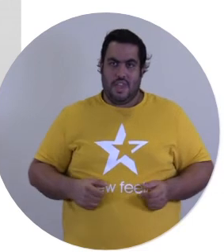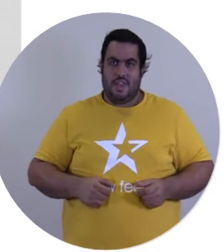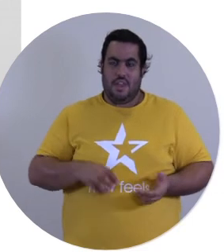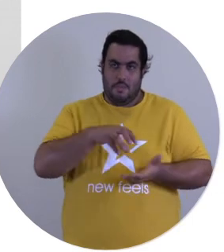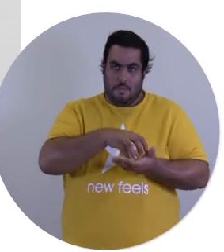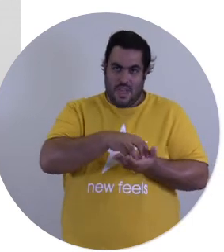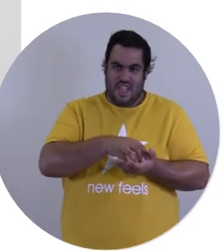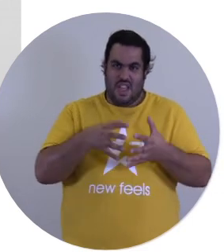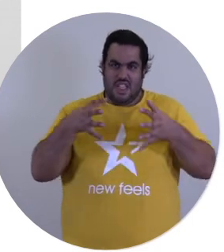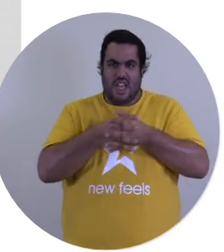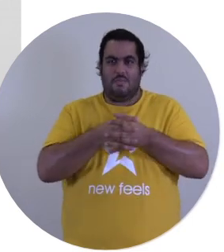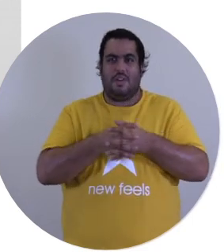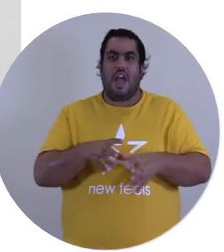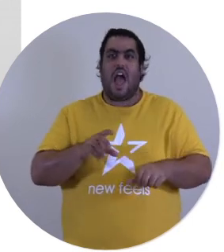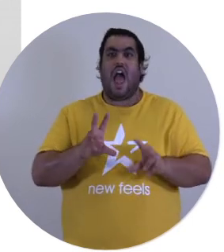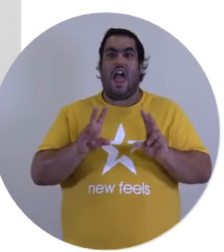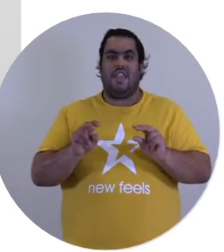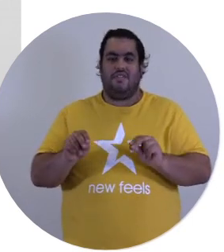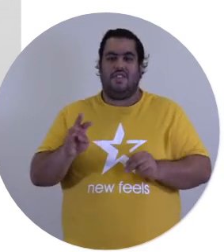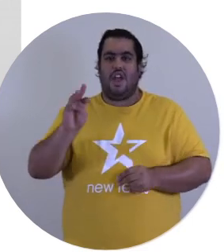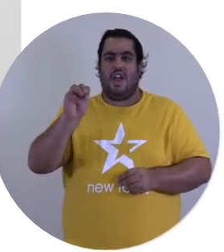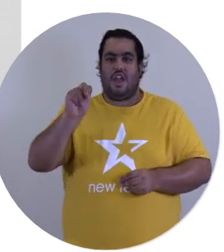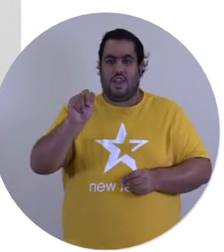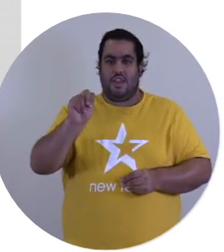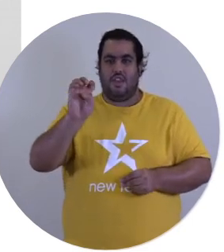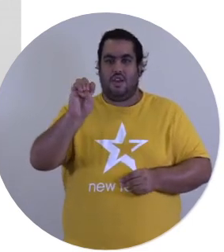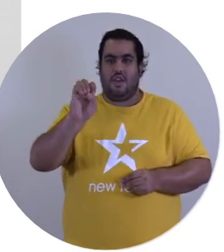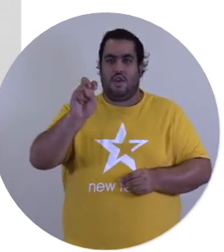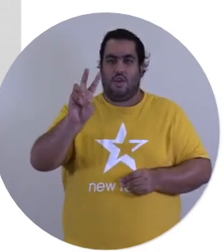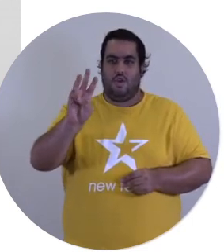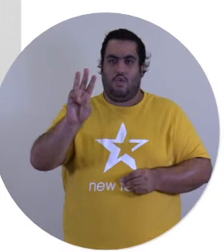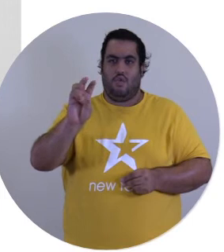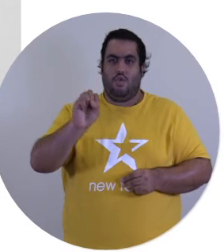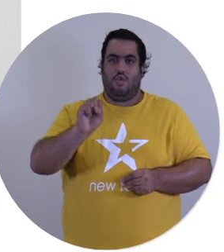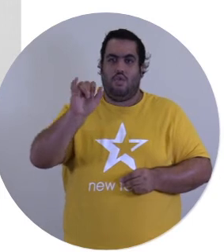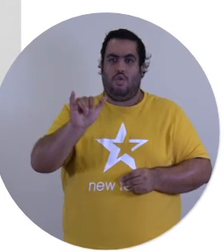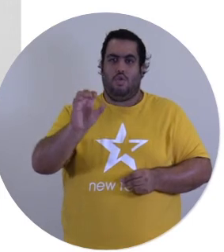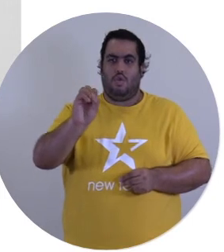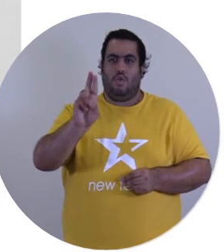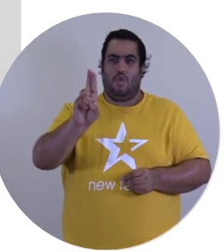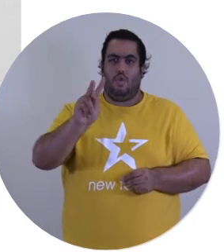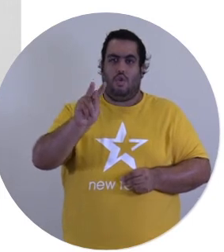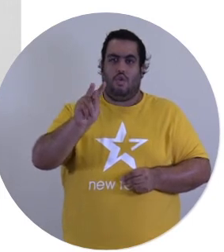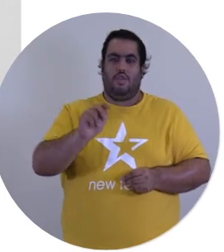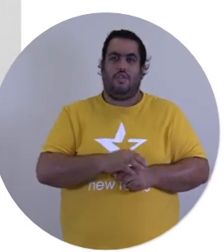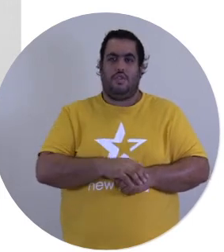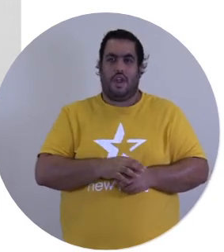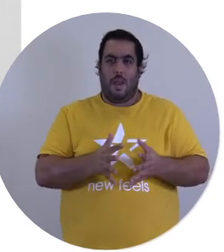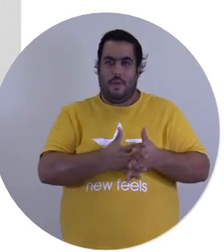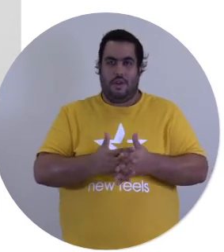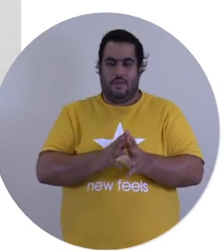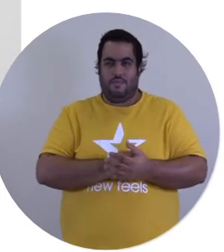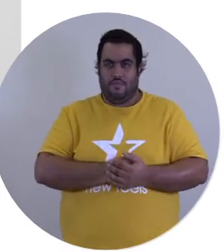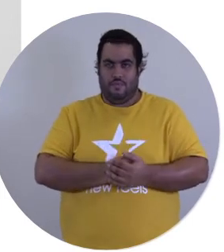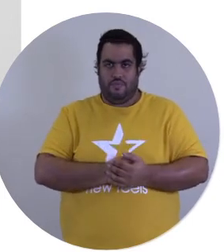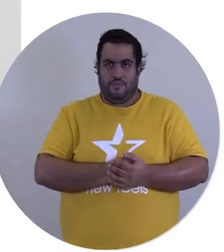is considered a metropolis, as it is a densely populated urban area. And the last word, of